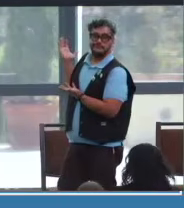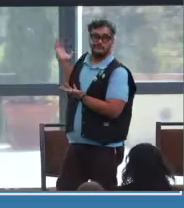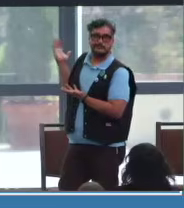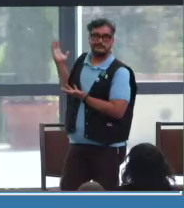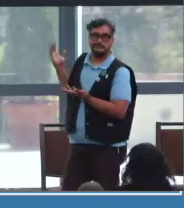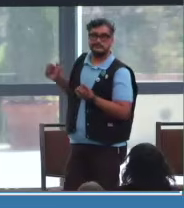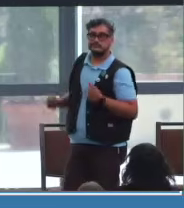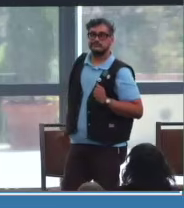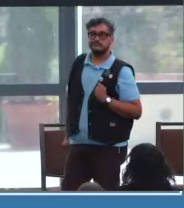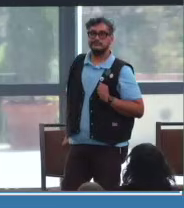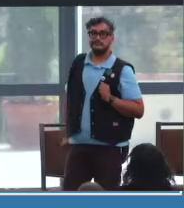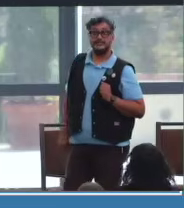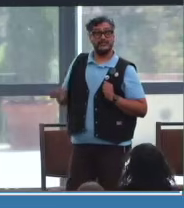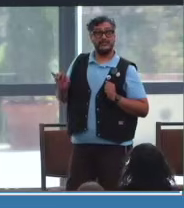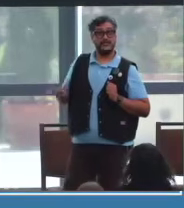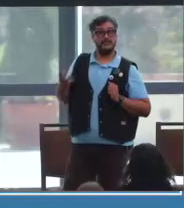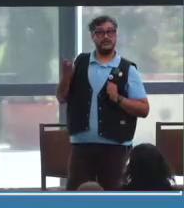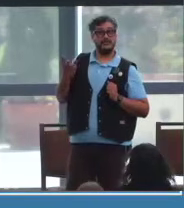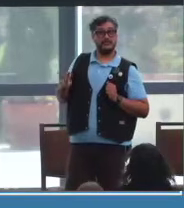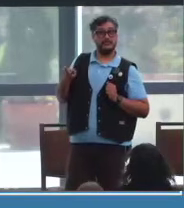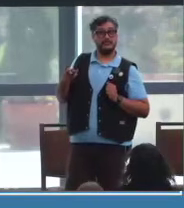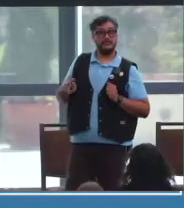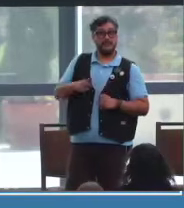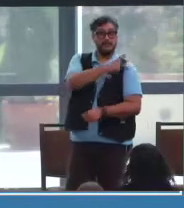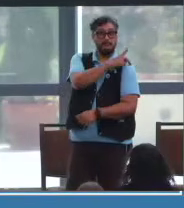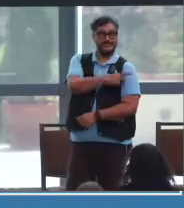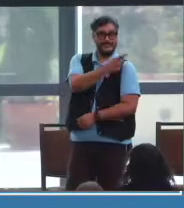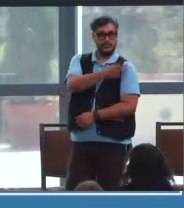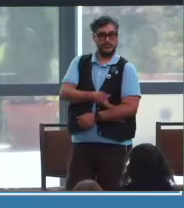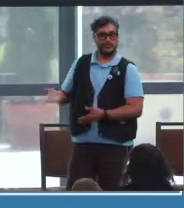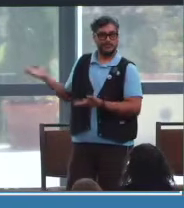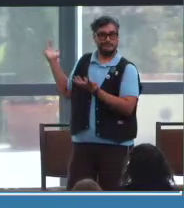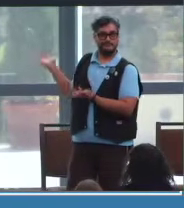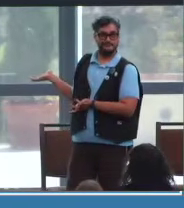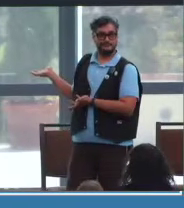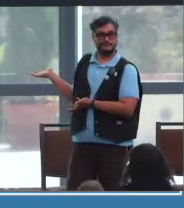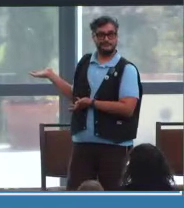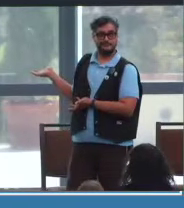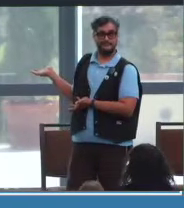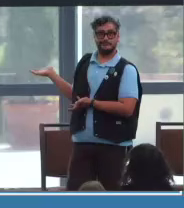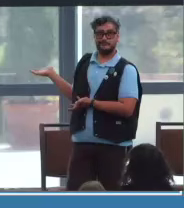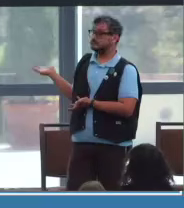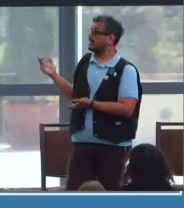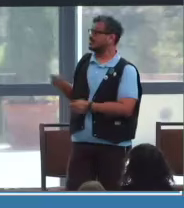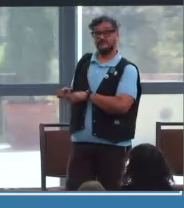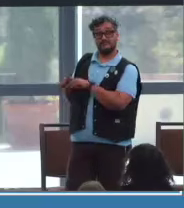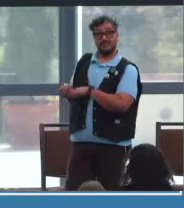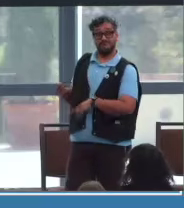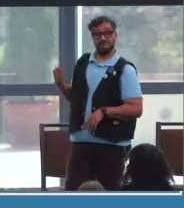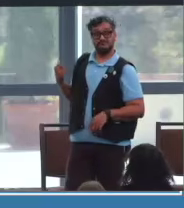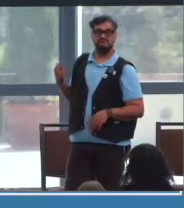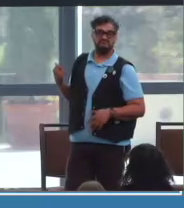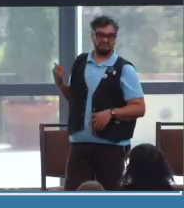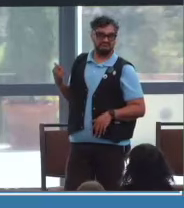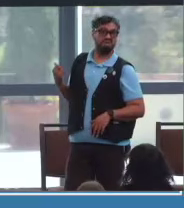baseline characteristics of 16 lupus patients that enrolled in our study. Based on the description, you can see these are very typical